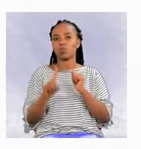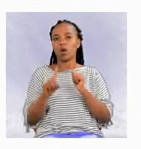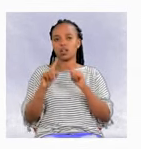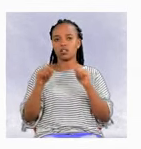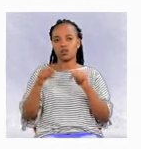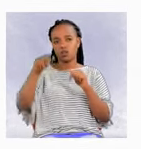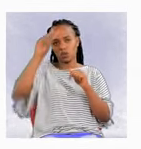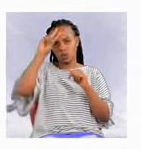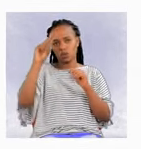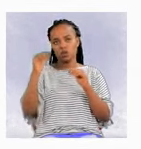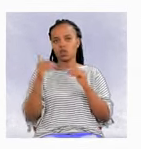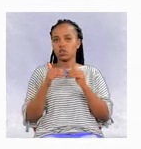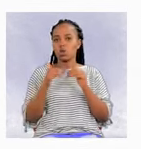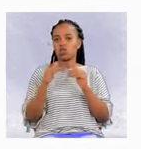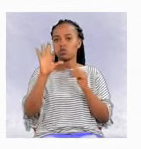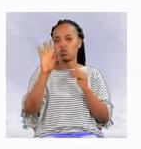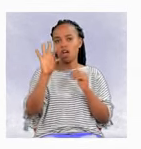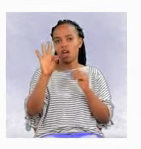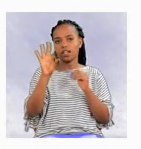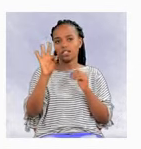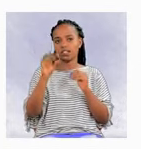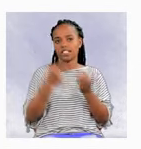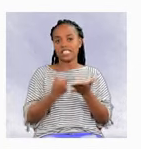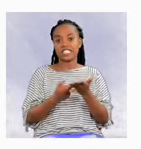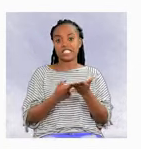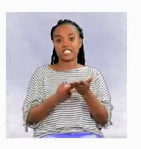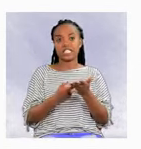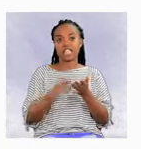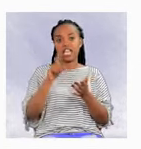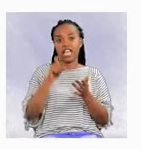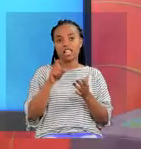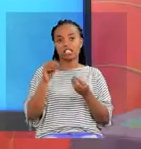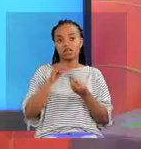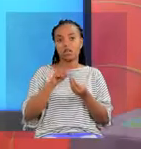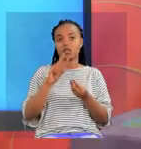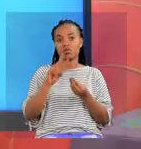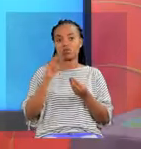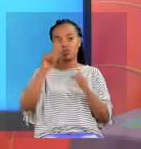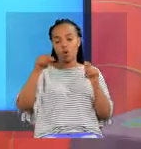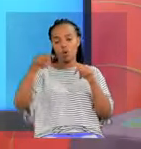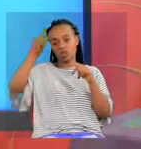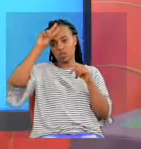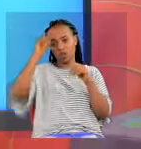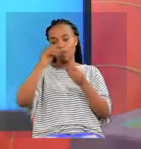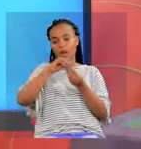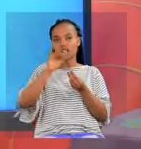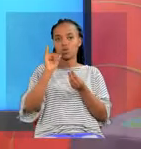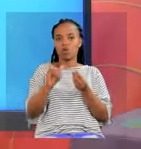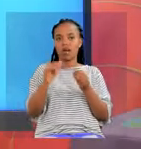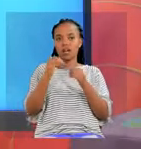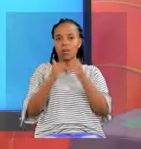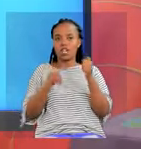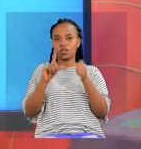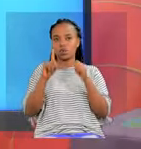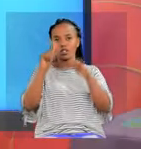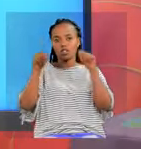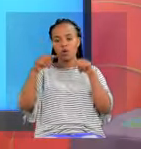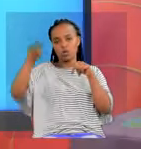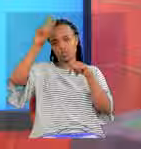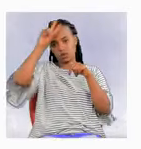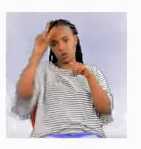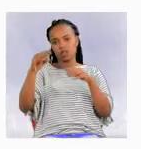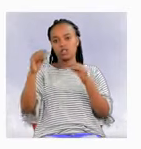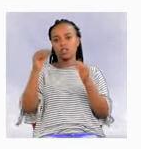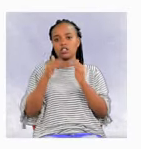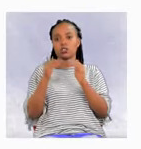3 is given by this equation. It is x plus the whole squared plus y minus 1 the whole squared is equal to 9.